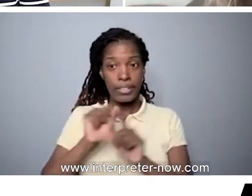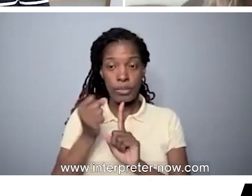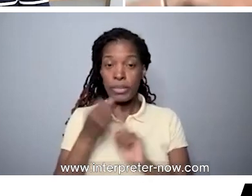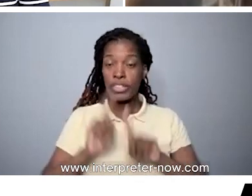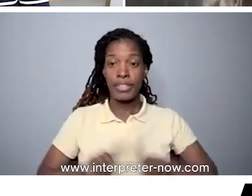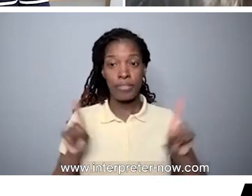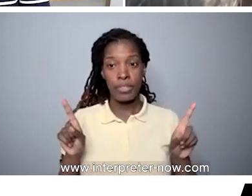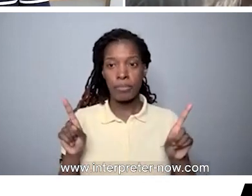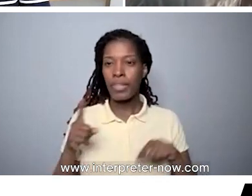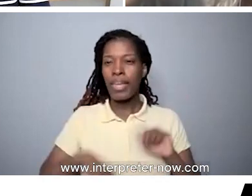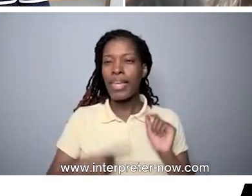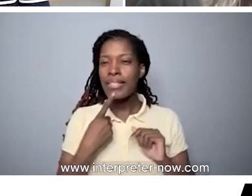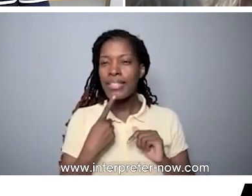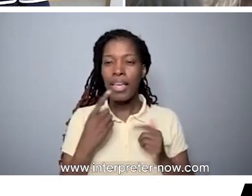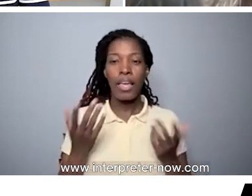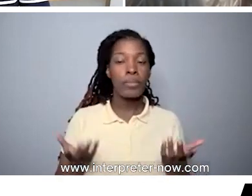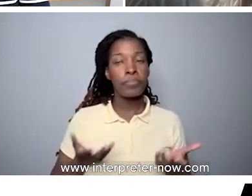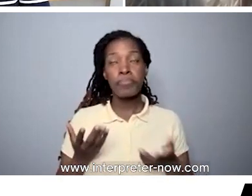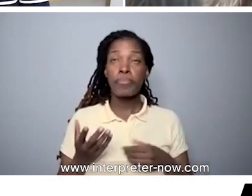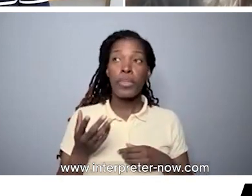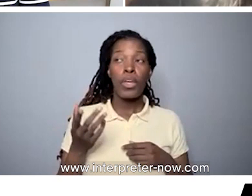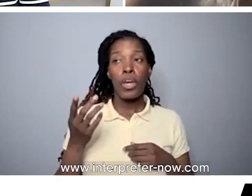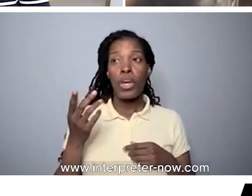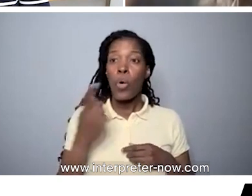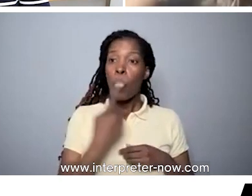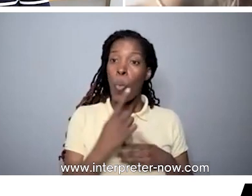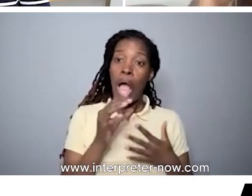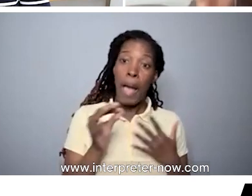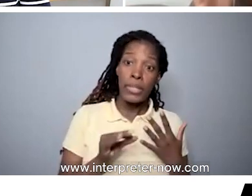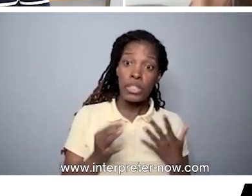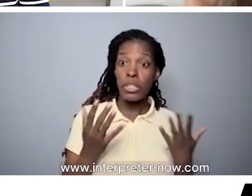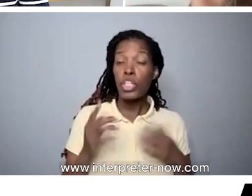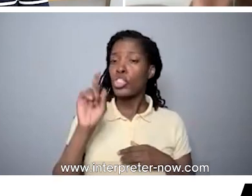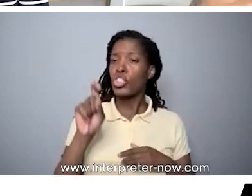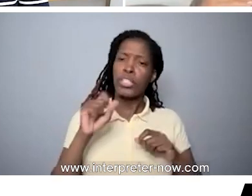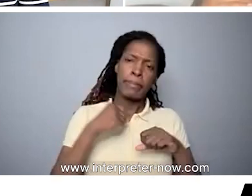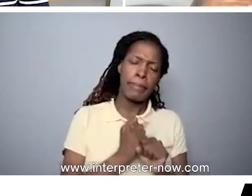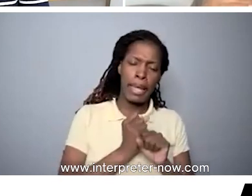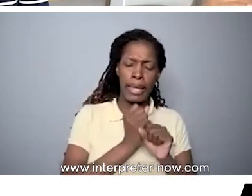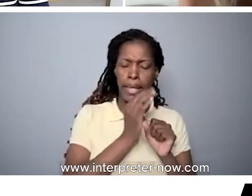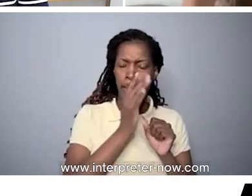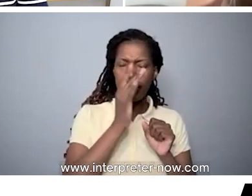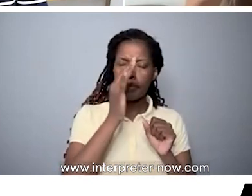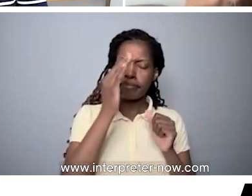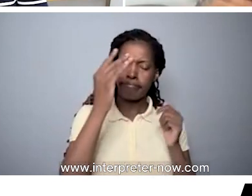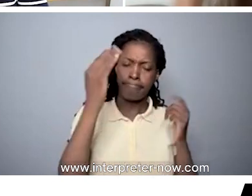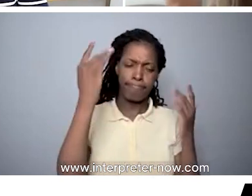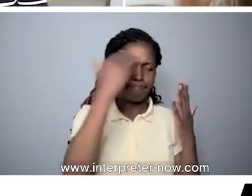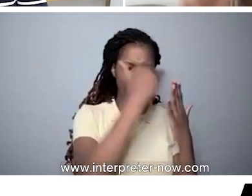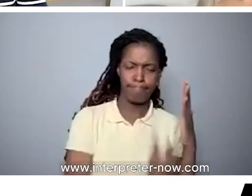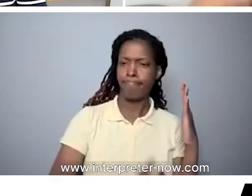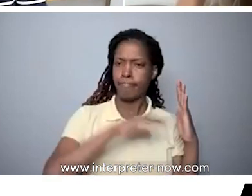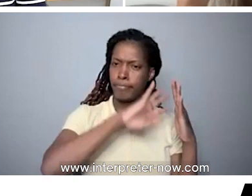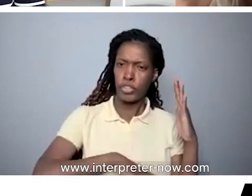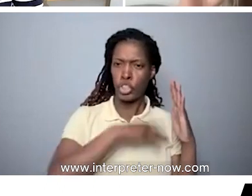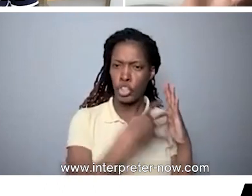would be like, you should create a chart or a document or a memo that talks about how competent